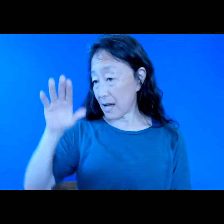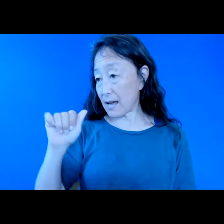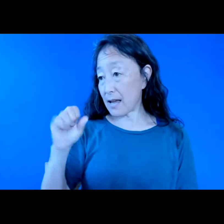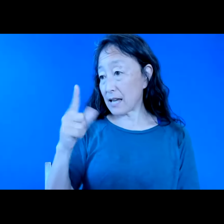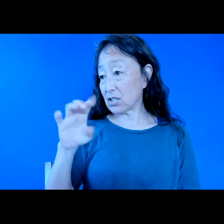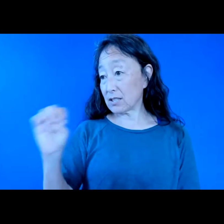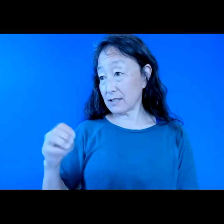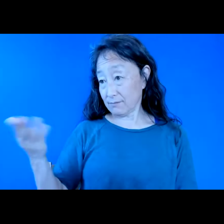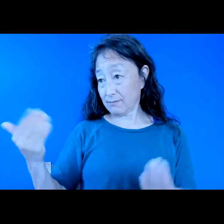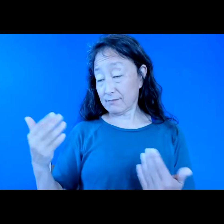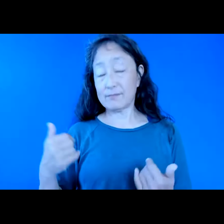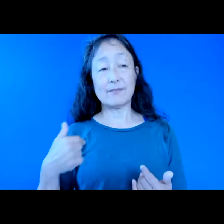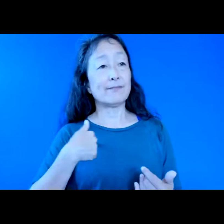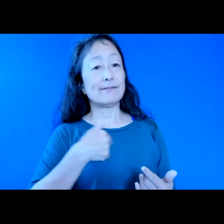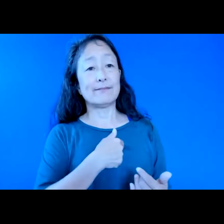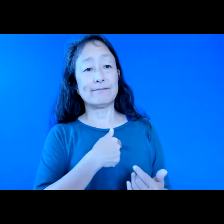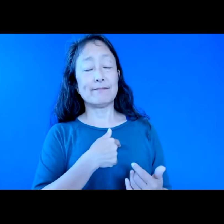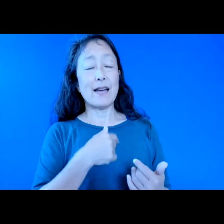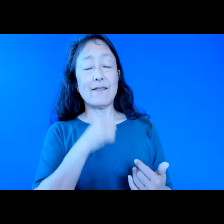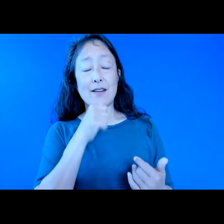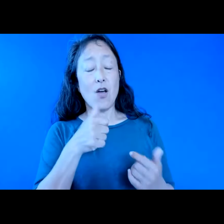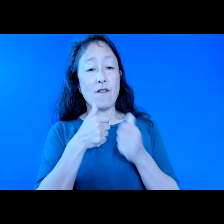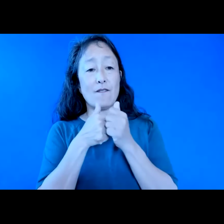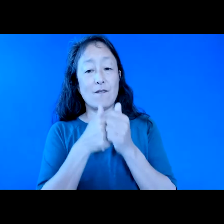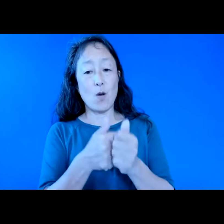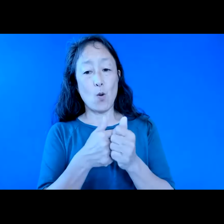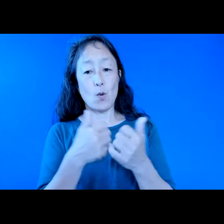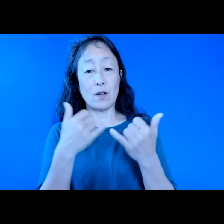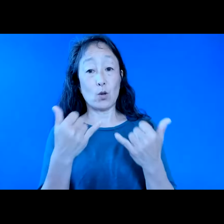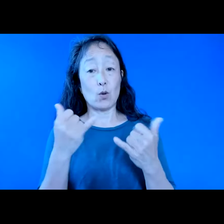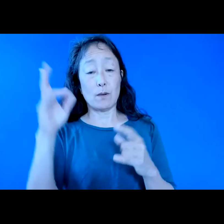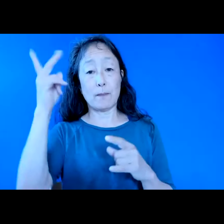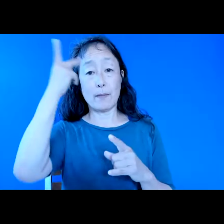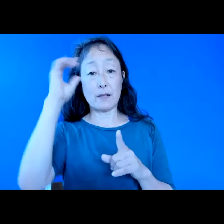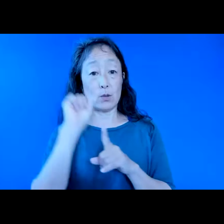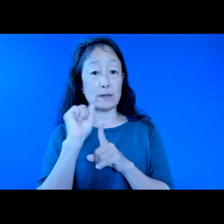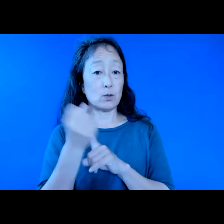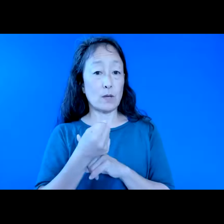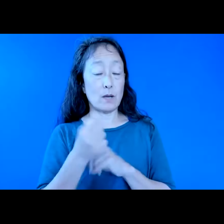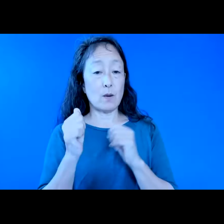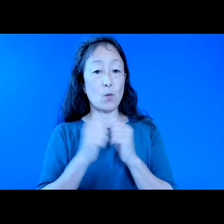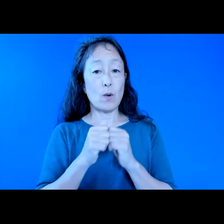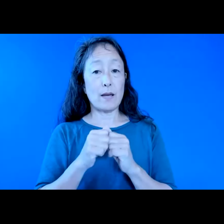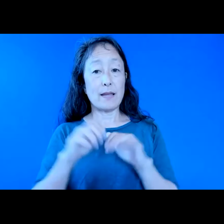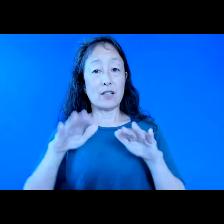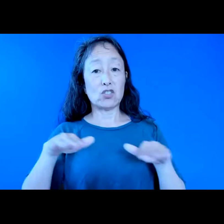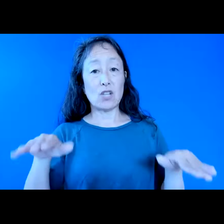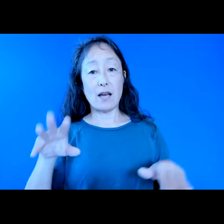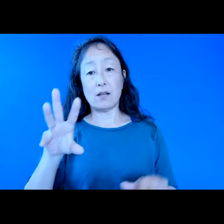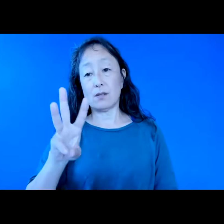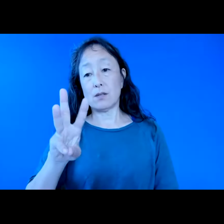I haven't been able to follow much of the current political situation with the Child Welfare Act, but